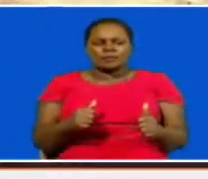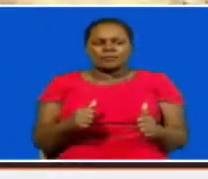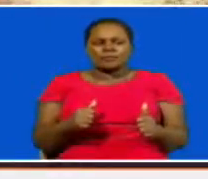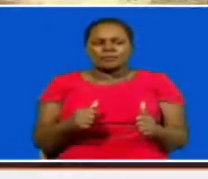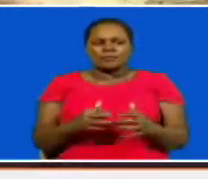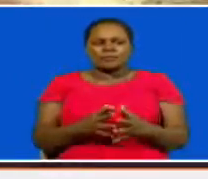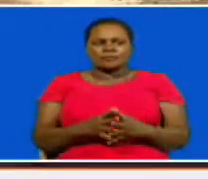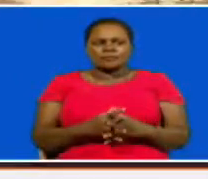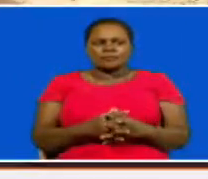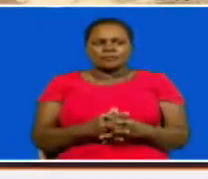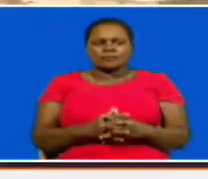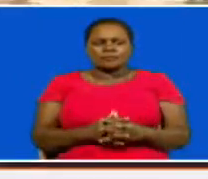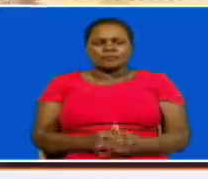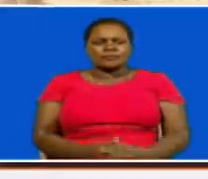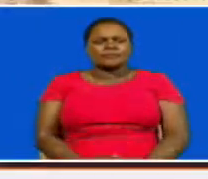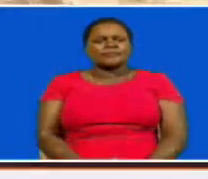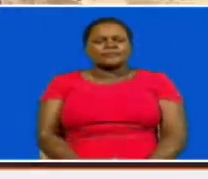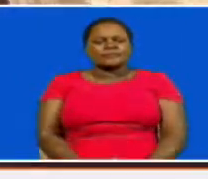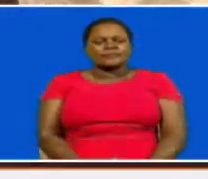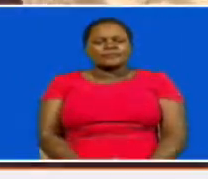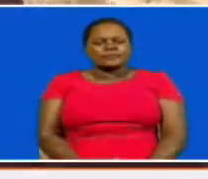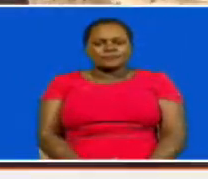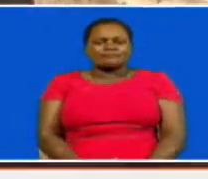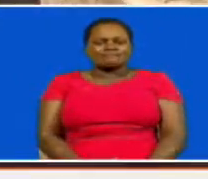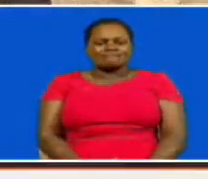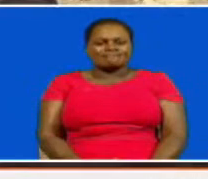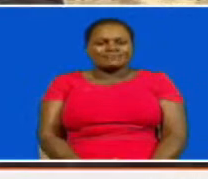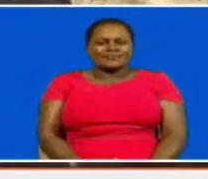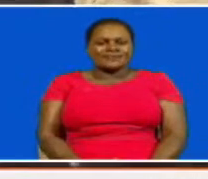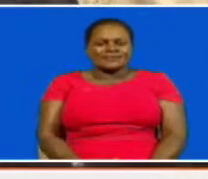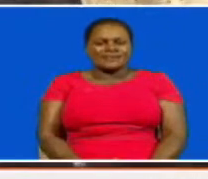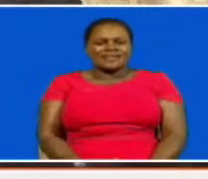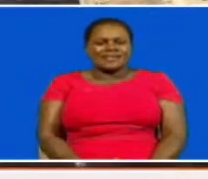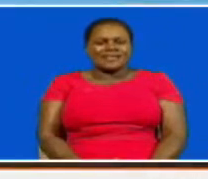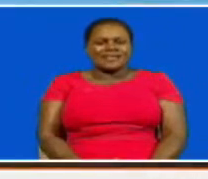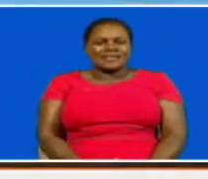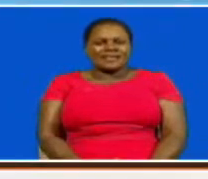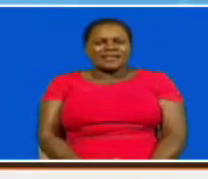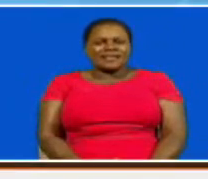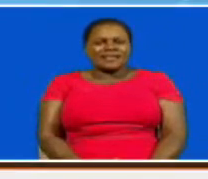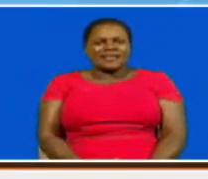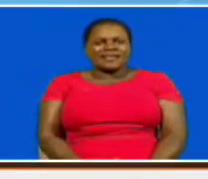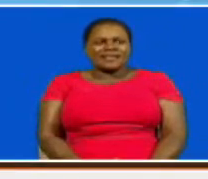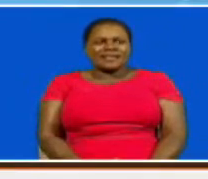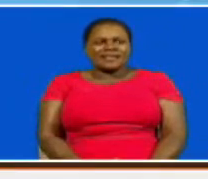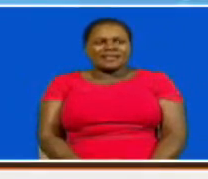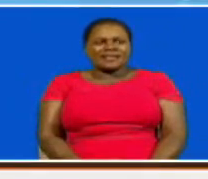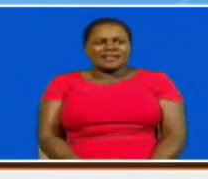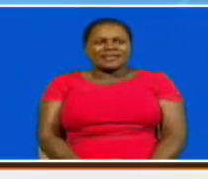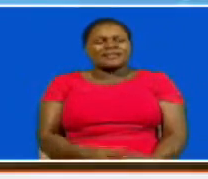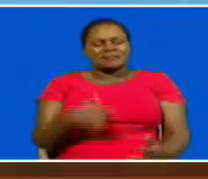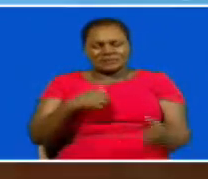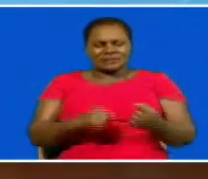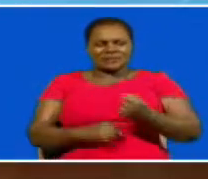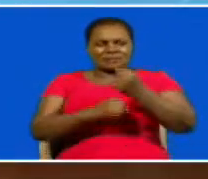schools. Shadrach Miti, KTN News. Yeah,